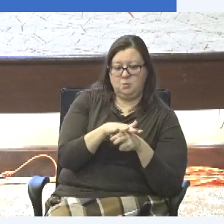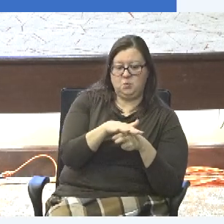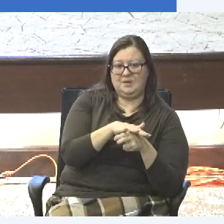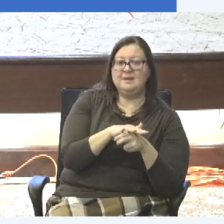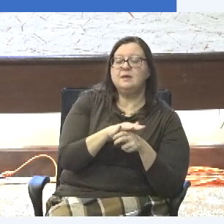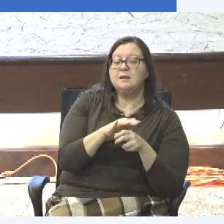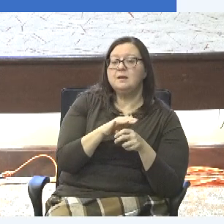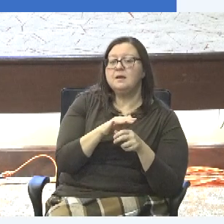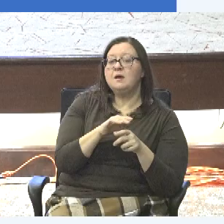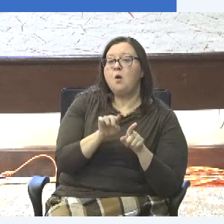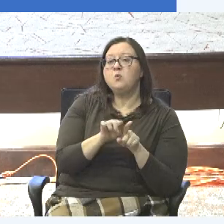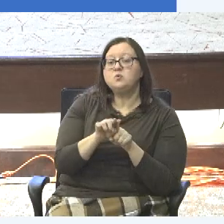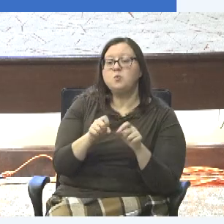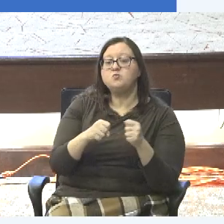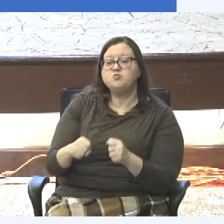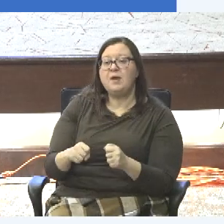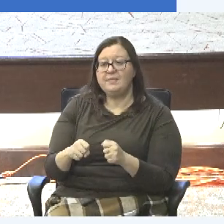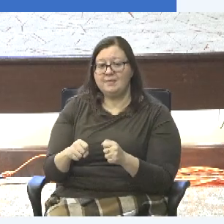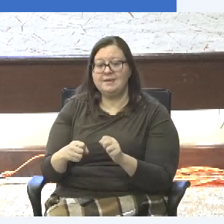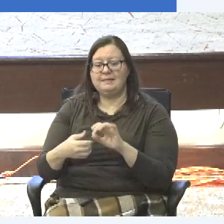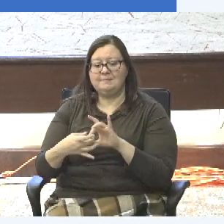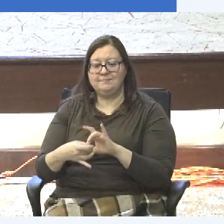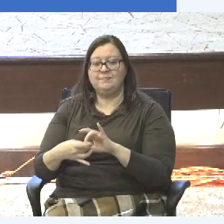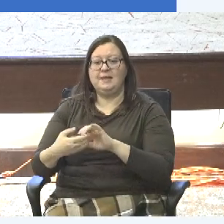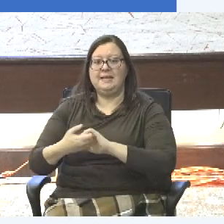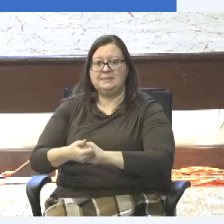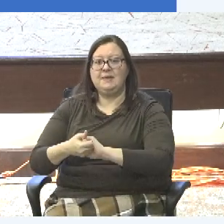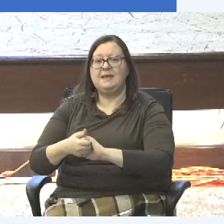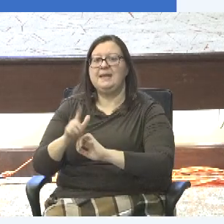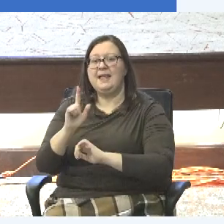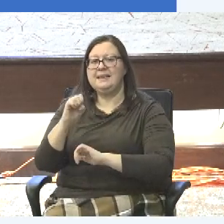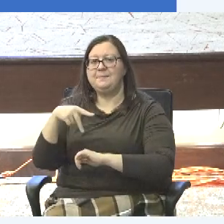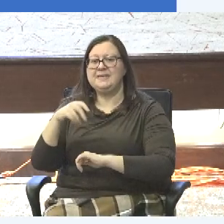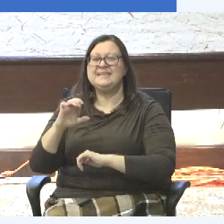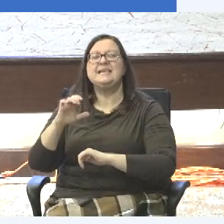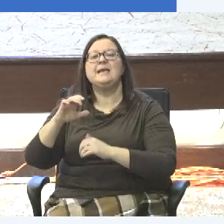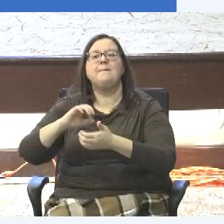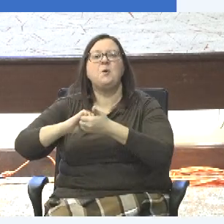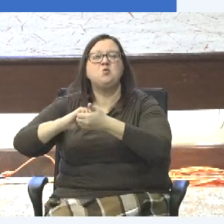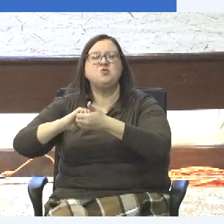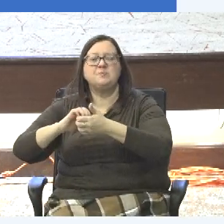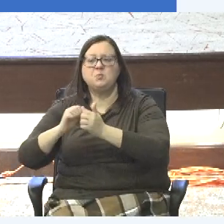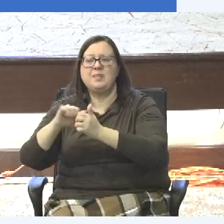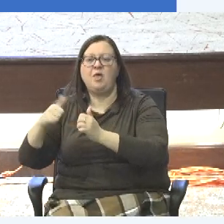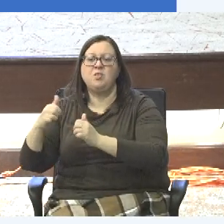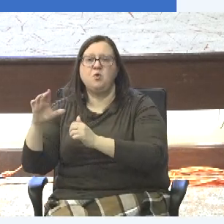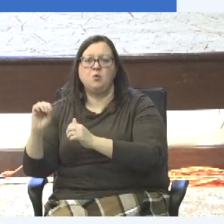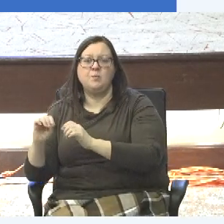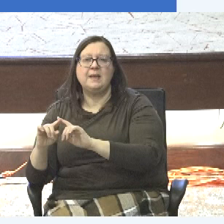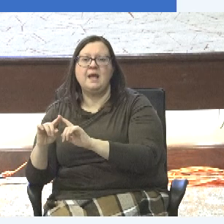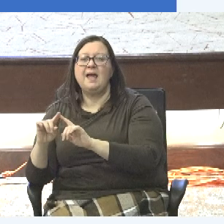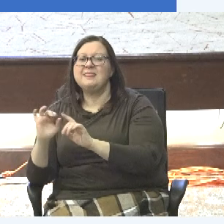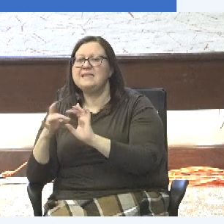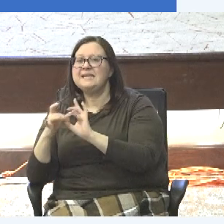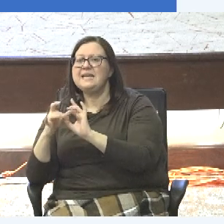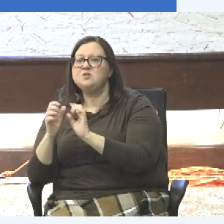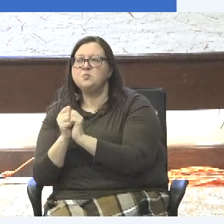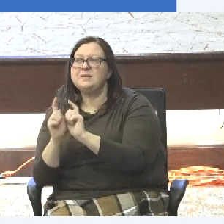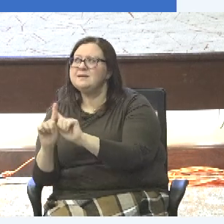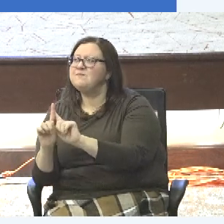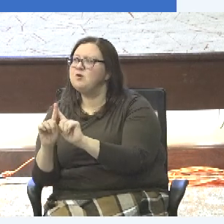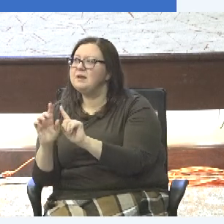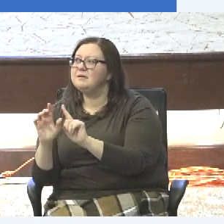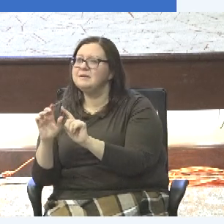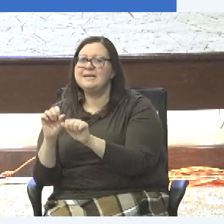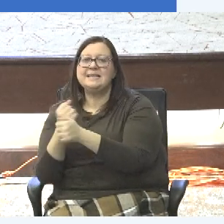going to strengthen and expand upon their public-private partnerships via their LEPC. That is your connection with your different